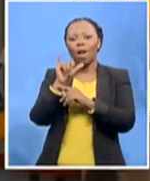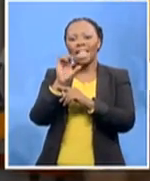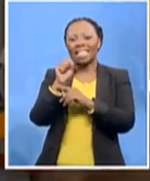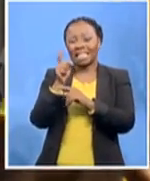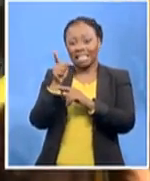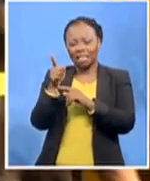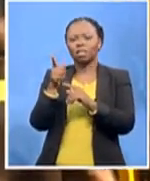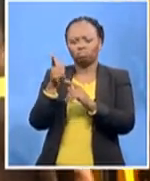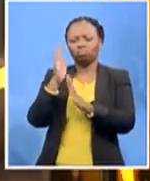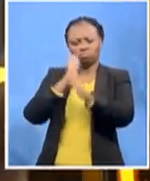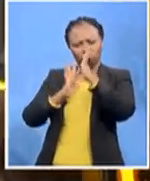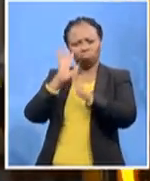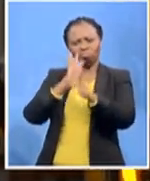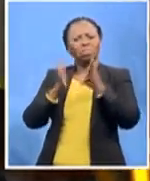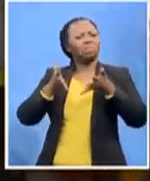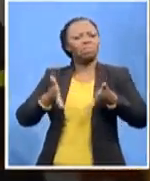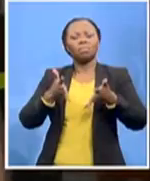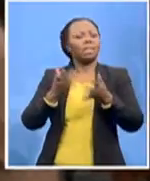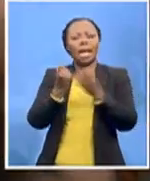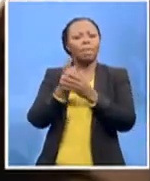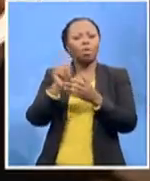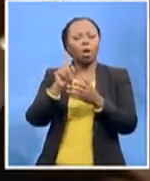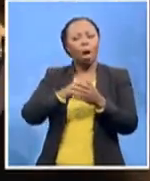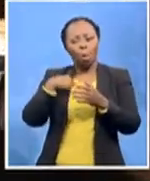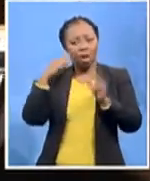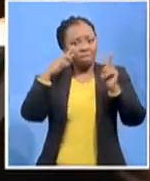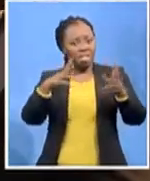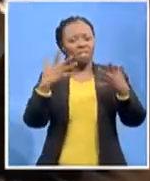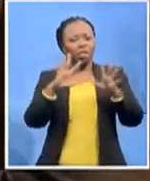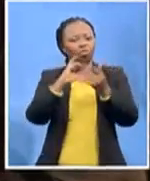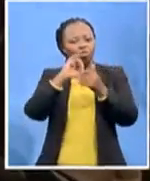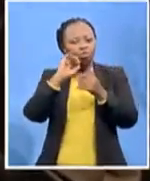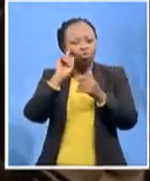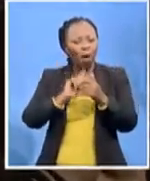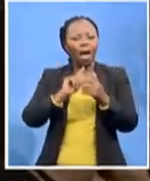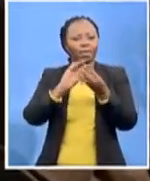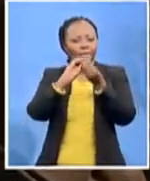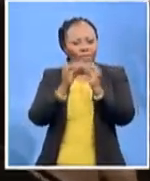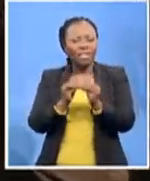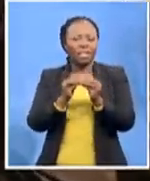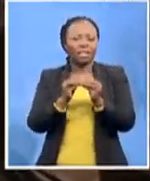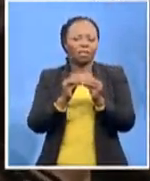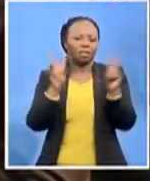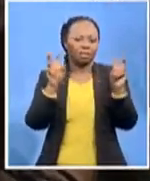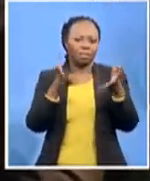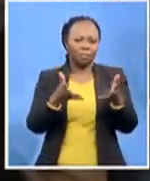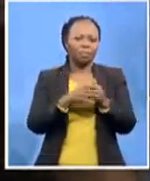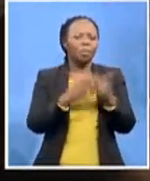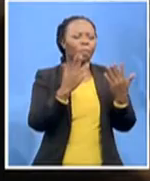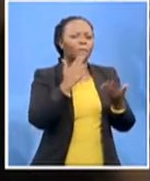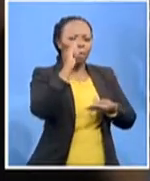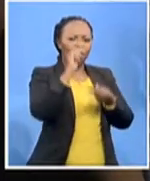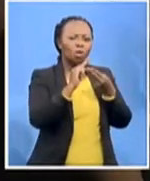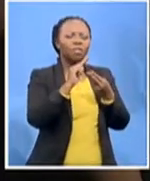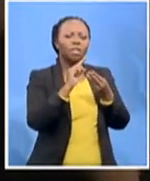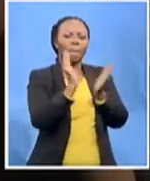this area to try and resolve the matter. Babu Kaunda, thank you very much for your time. Briefly about the meeting you have with the community. On Monday, I